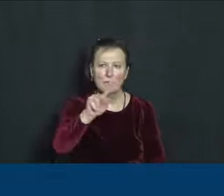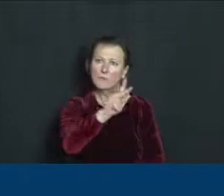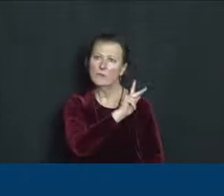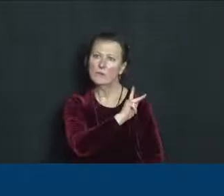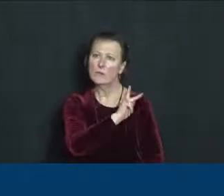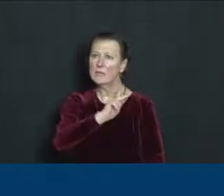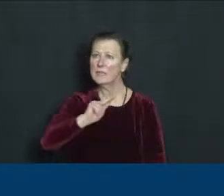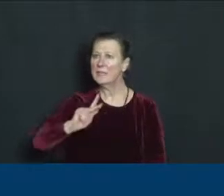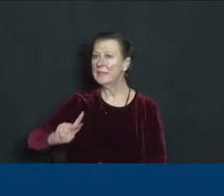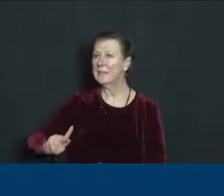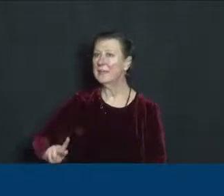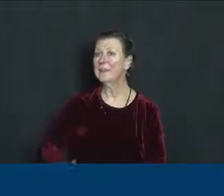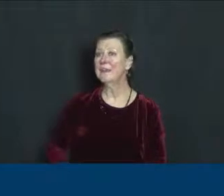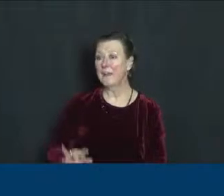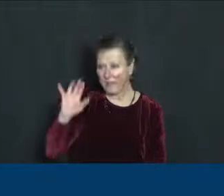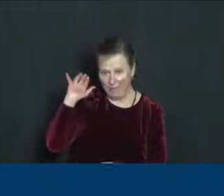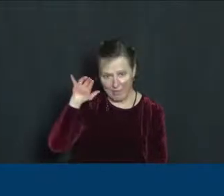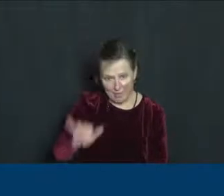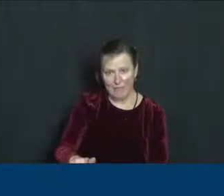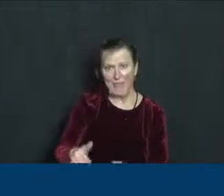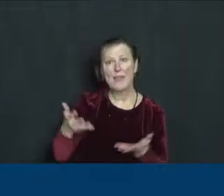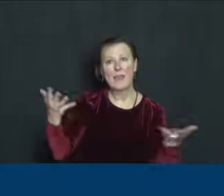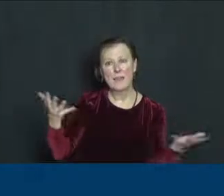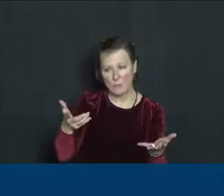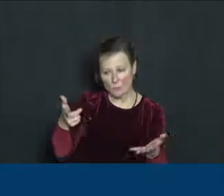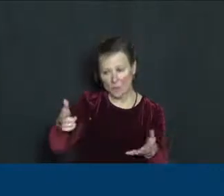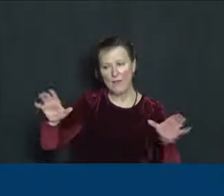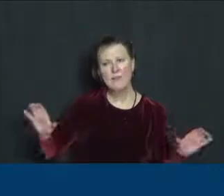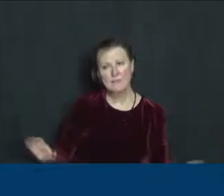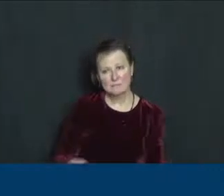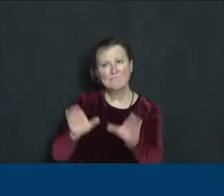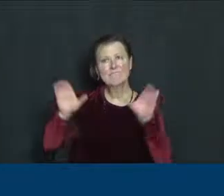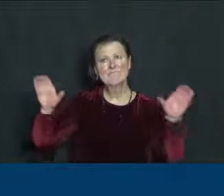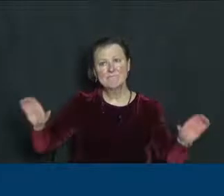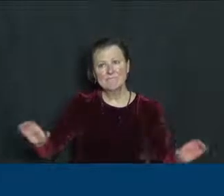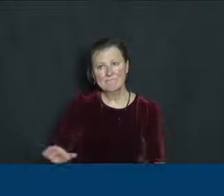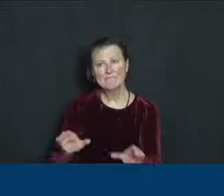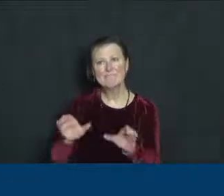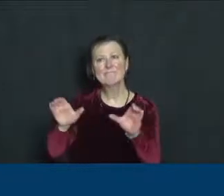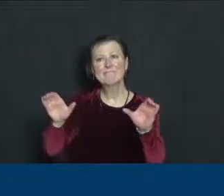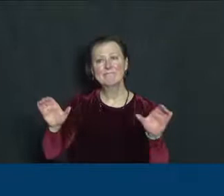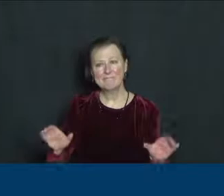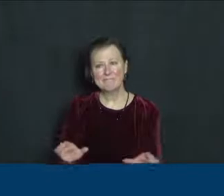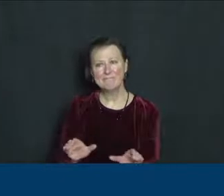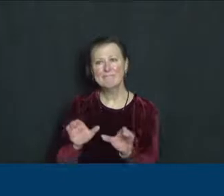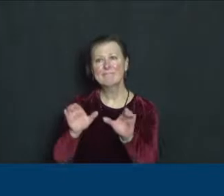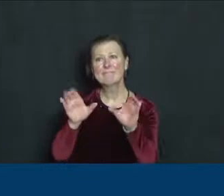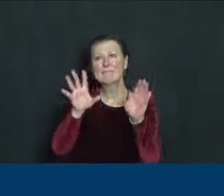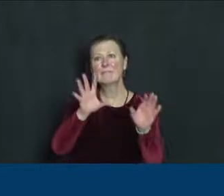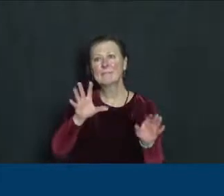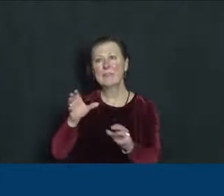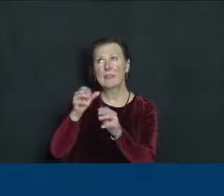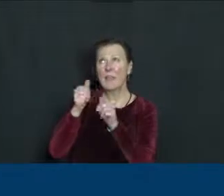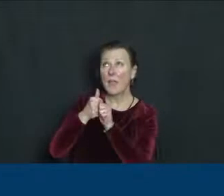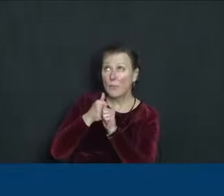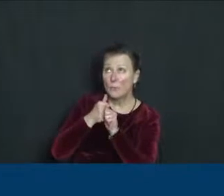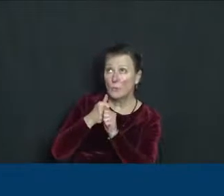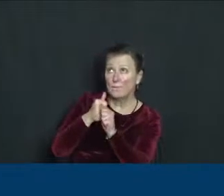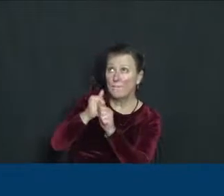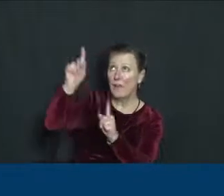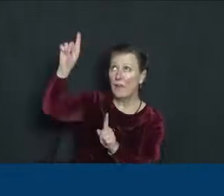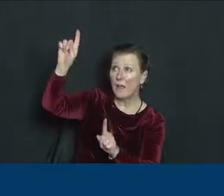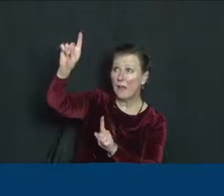seek a king was their intent, and